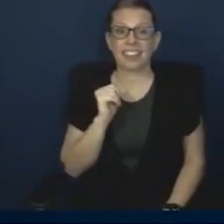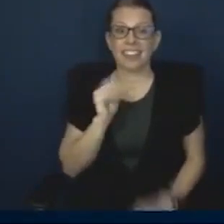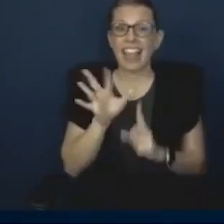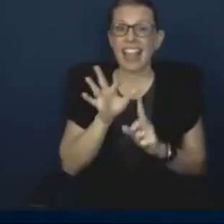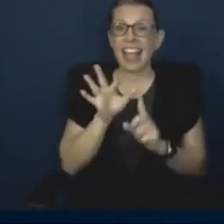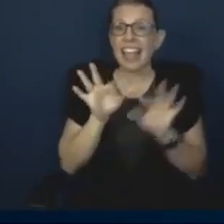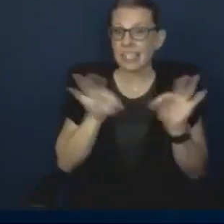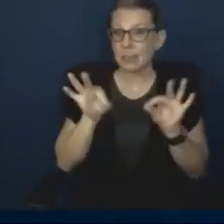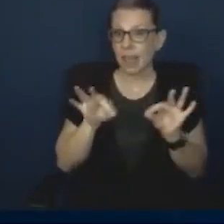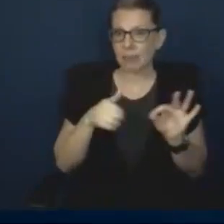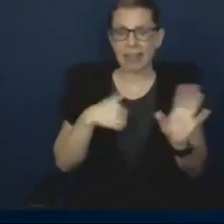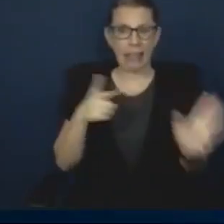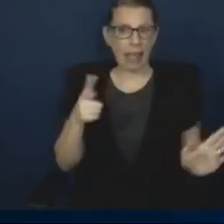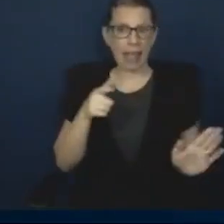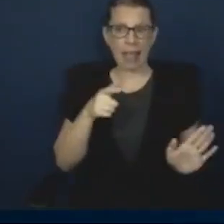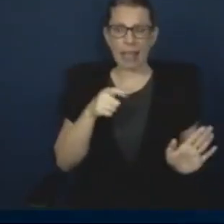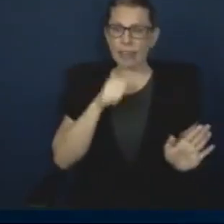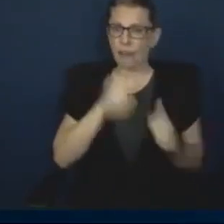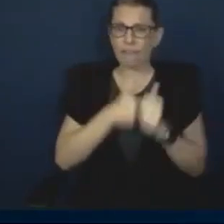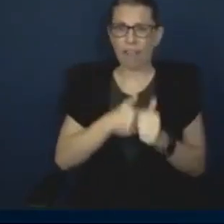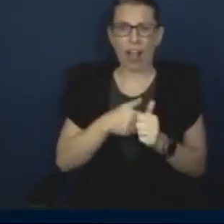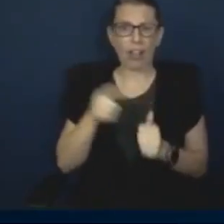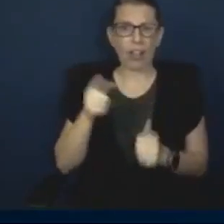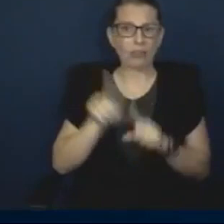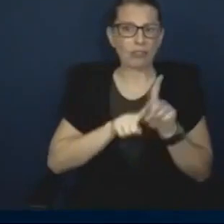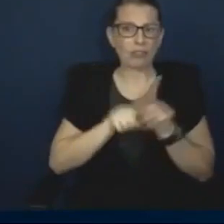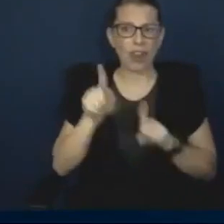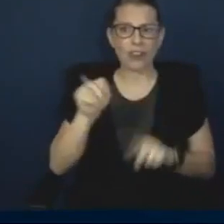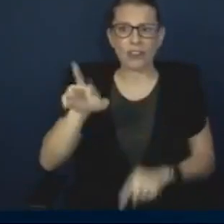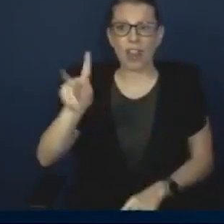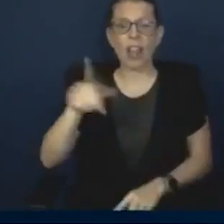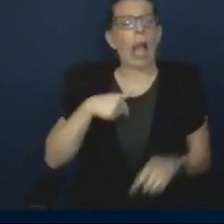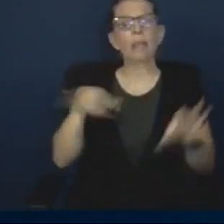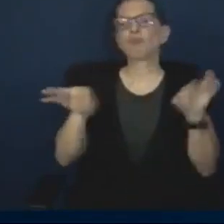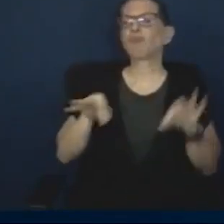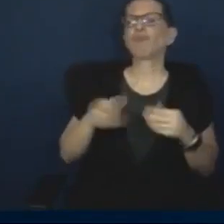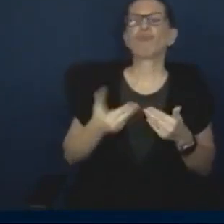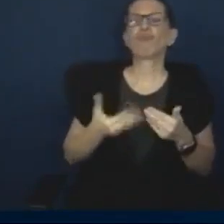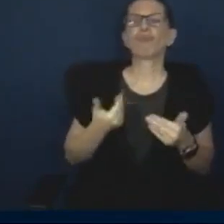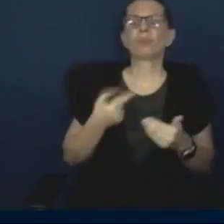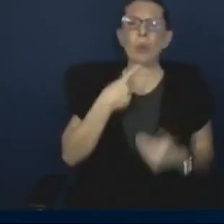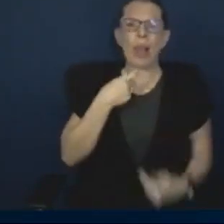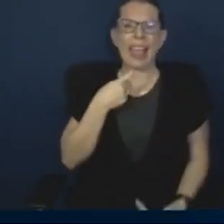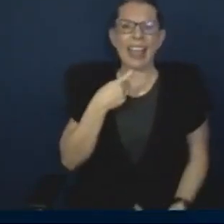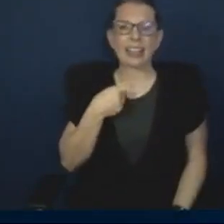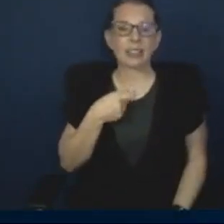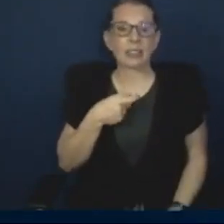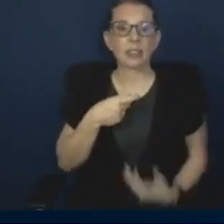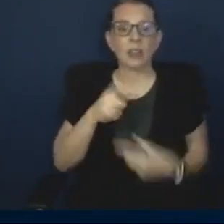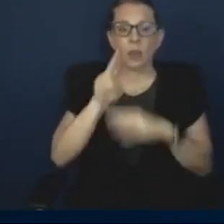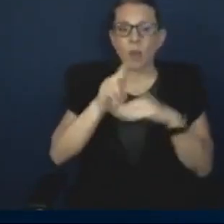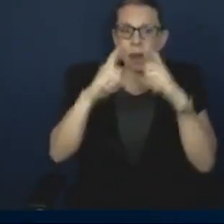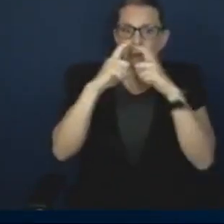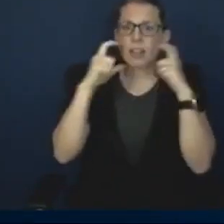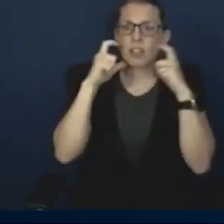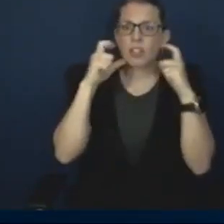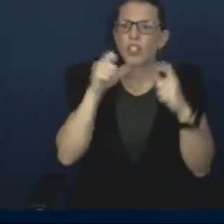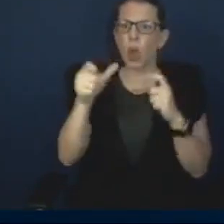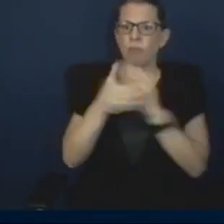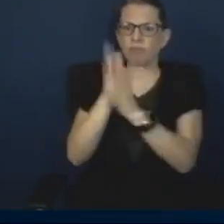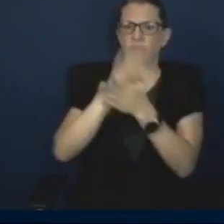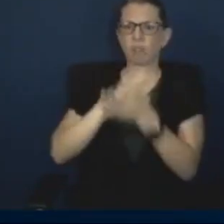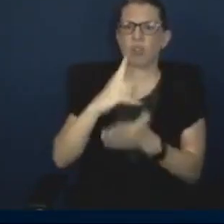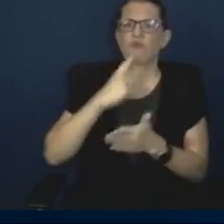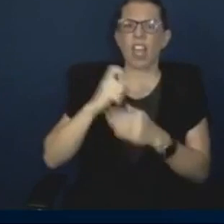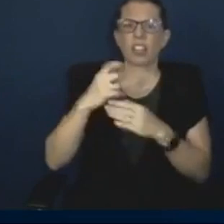I'm not a Trekkie like you. I can explain this for easily. I guess it's not good to be red. Yep. Don't wear a mask. Don't be a red shirt. Red shirts are